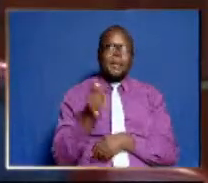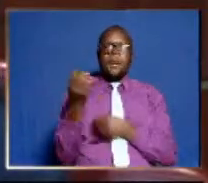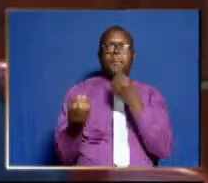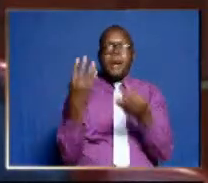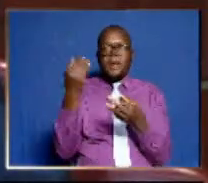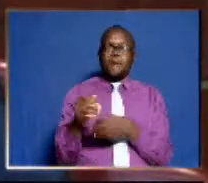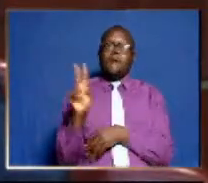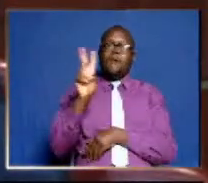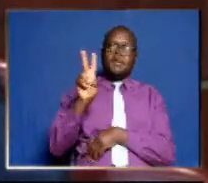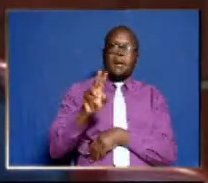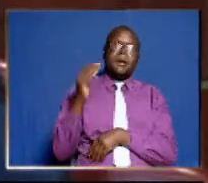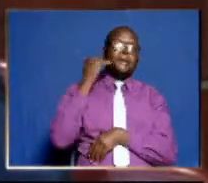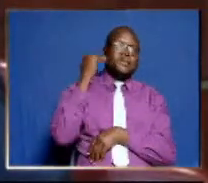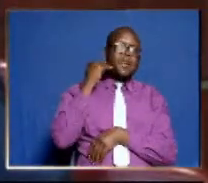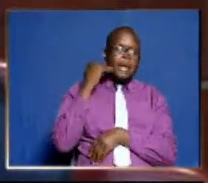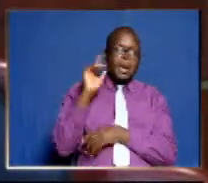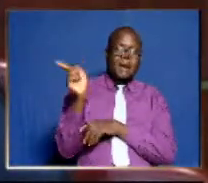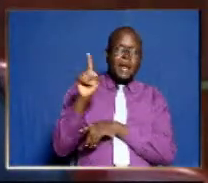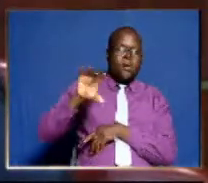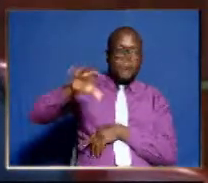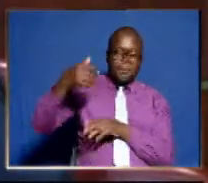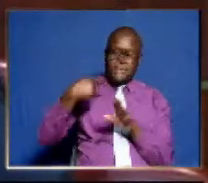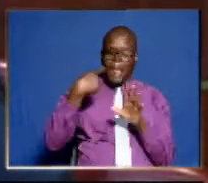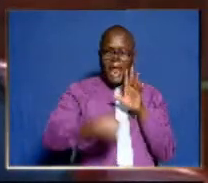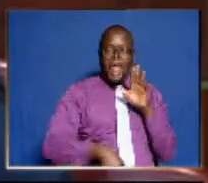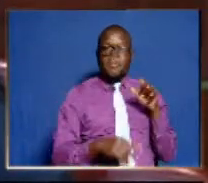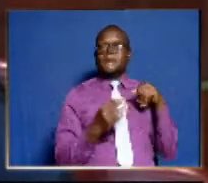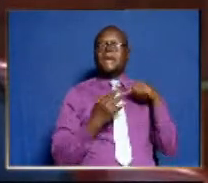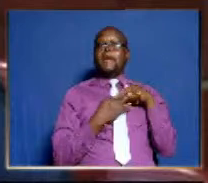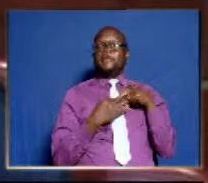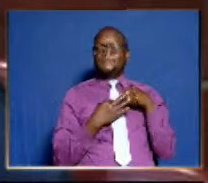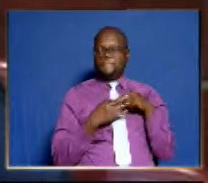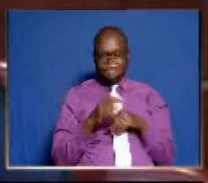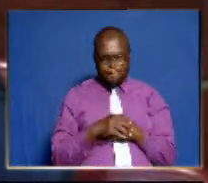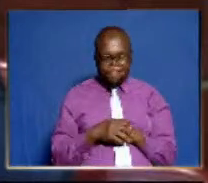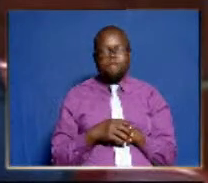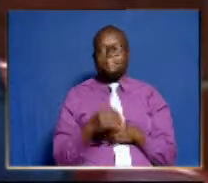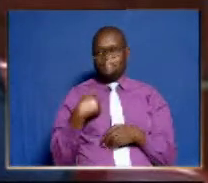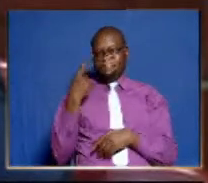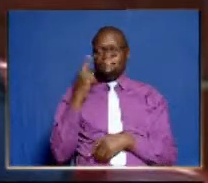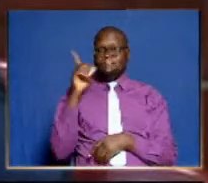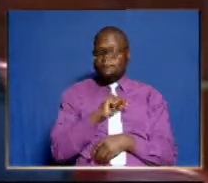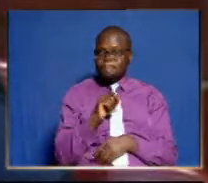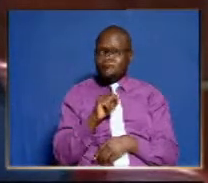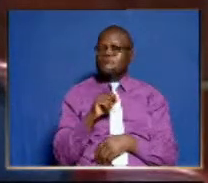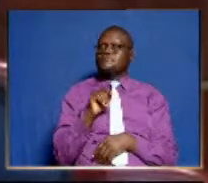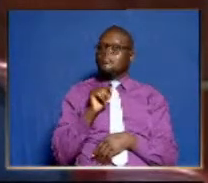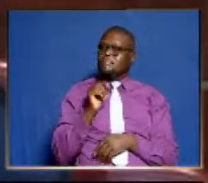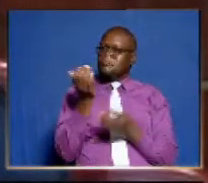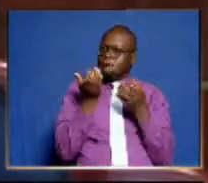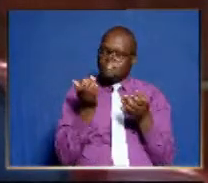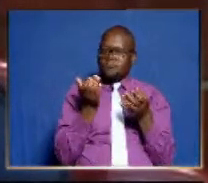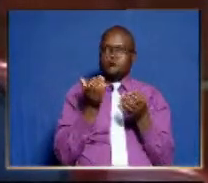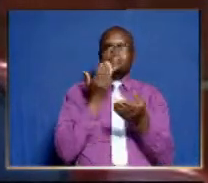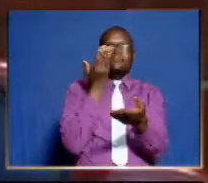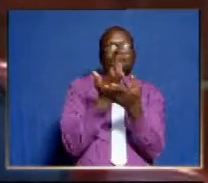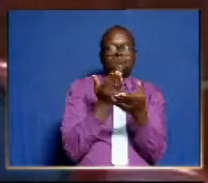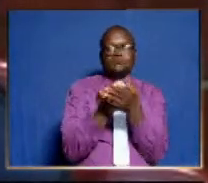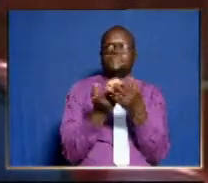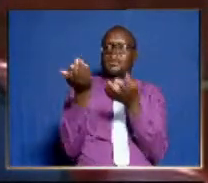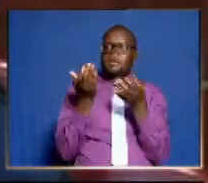Vihiga, Siaya, and Nairobi counties. Notably, Honorable Speaker, the submissions were also received from the